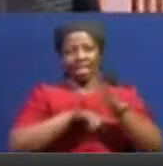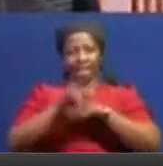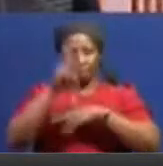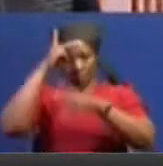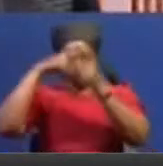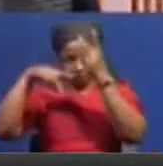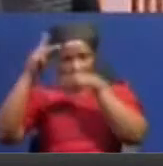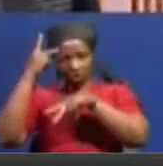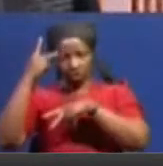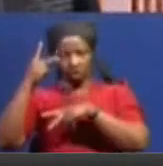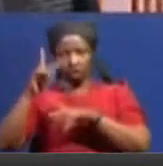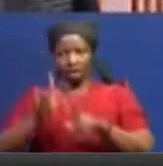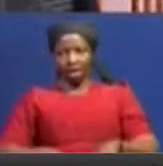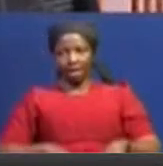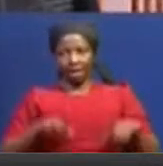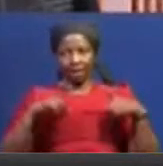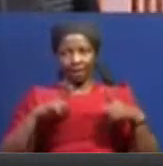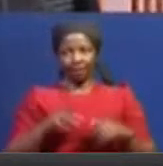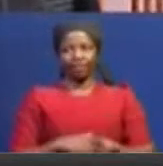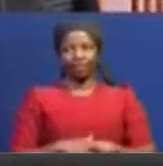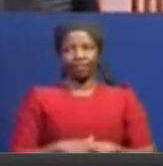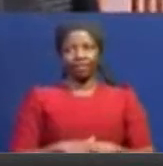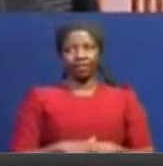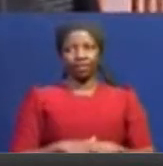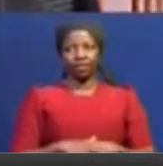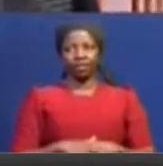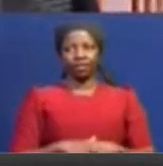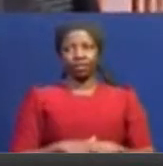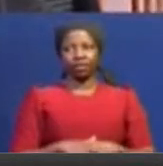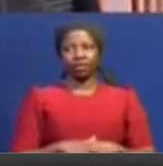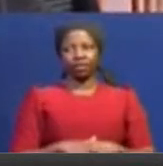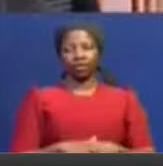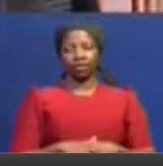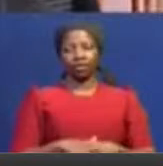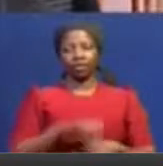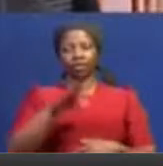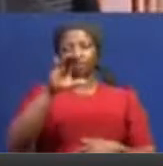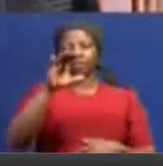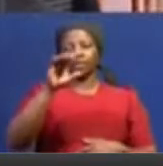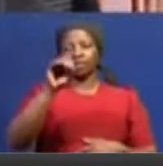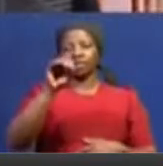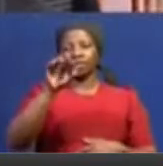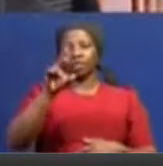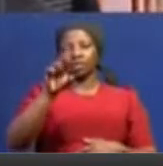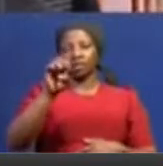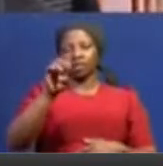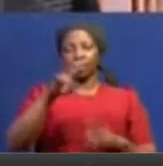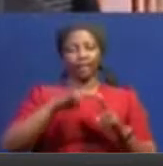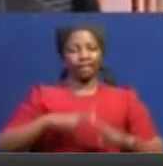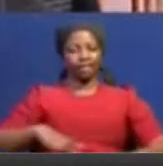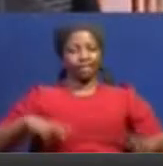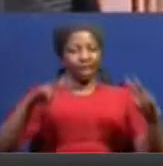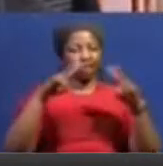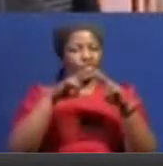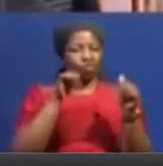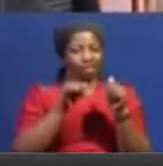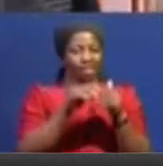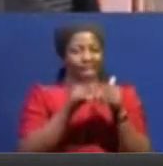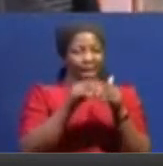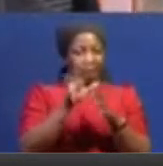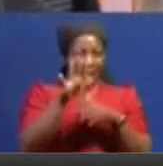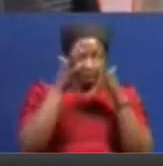Sorry, Mary? What are the core values that guide your decisions